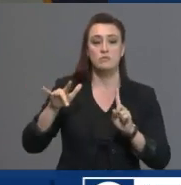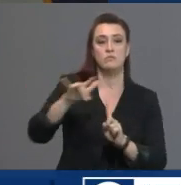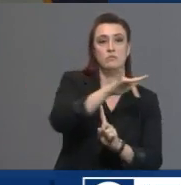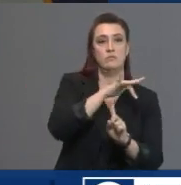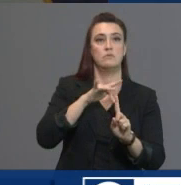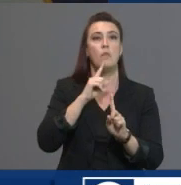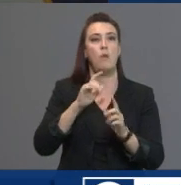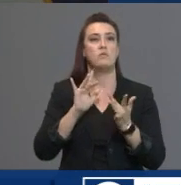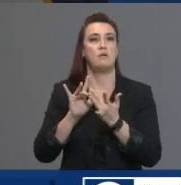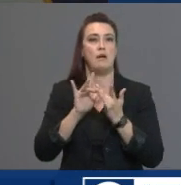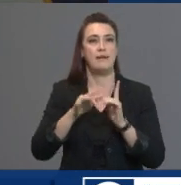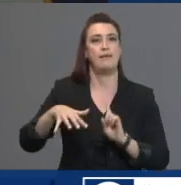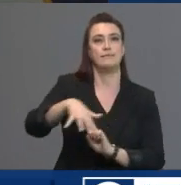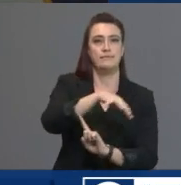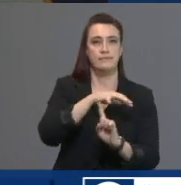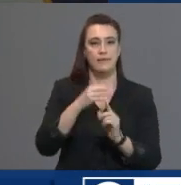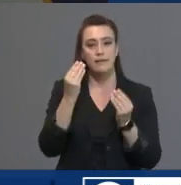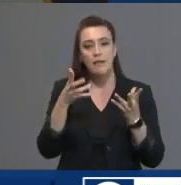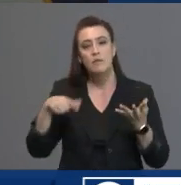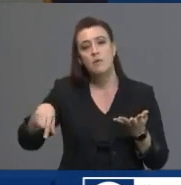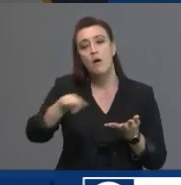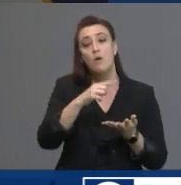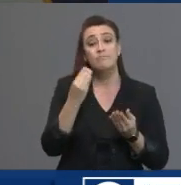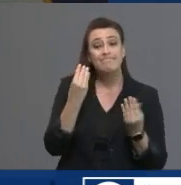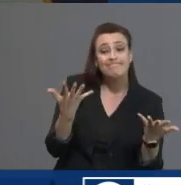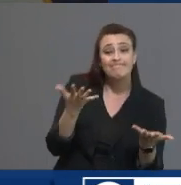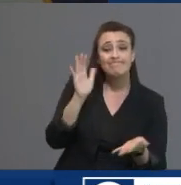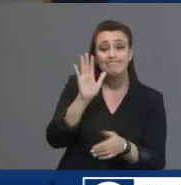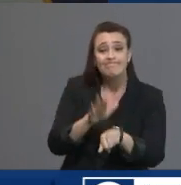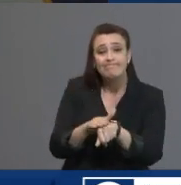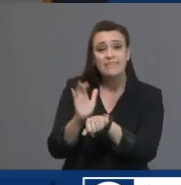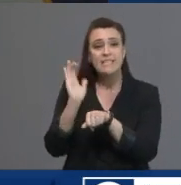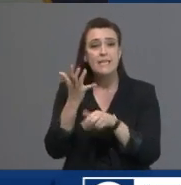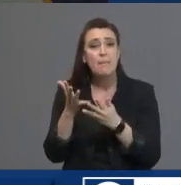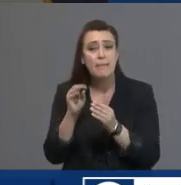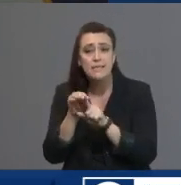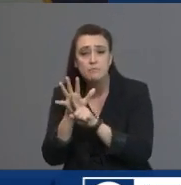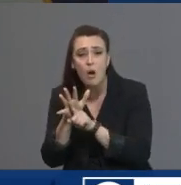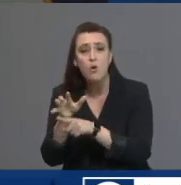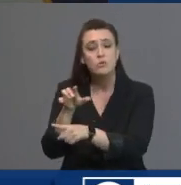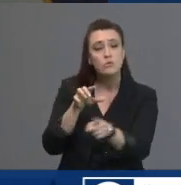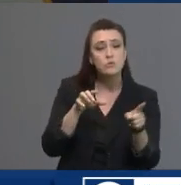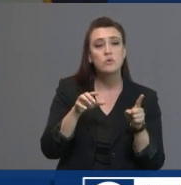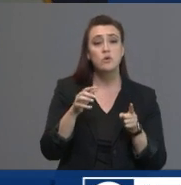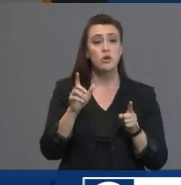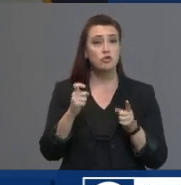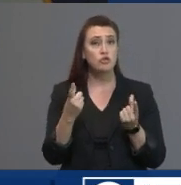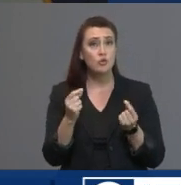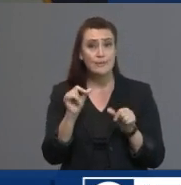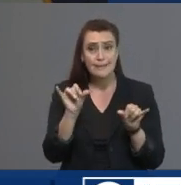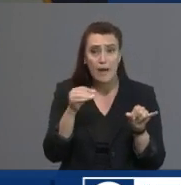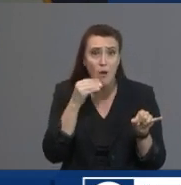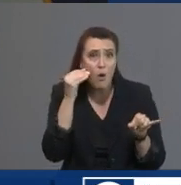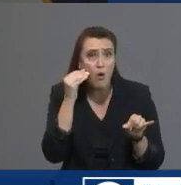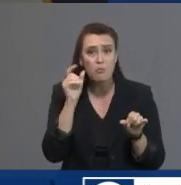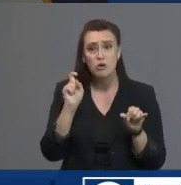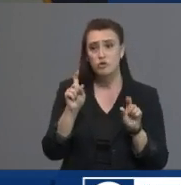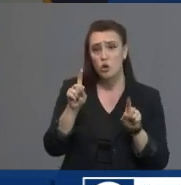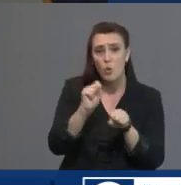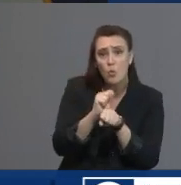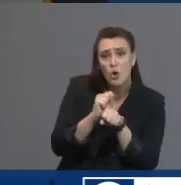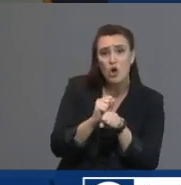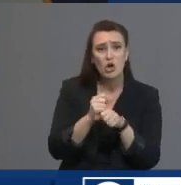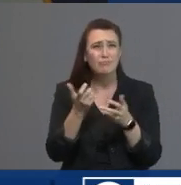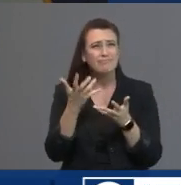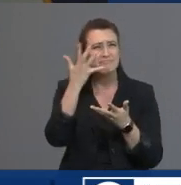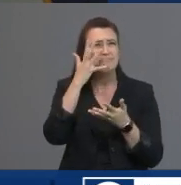should stay home, on whether they can go to work but wear a mask, physically distance. We let them know what to look for and what to do